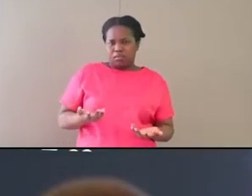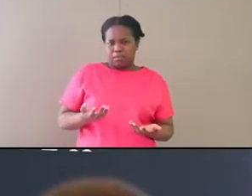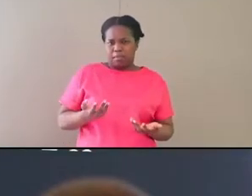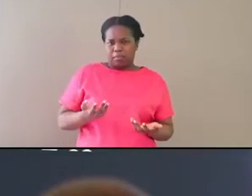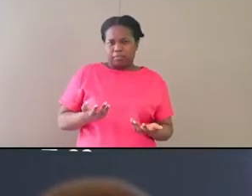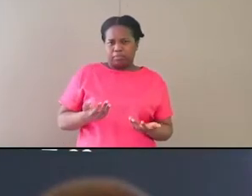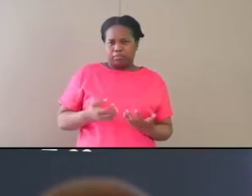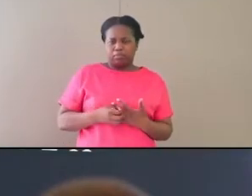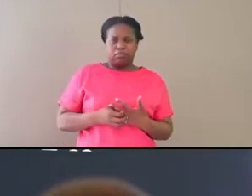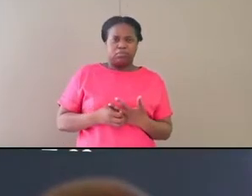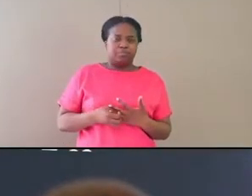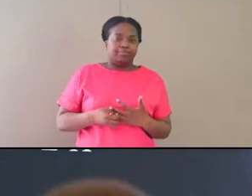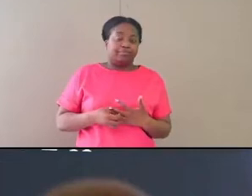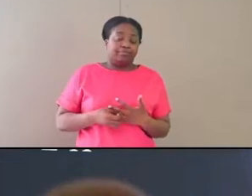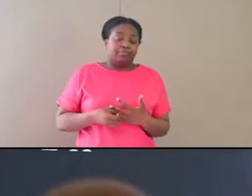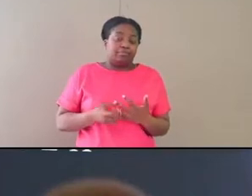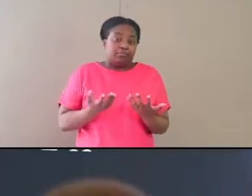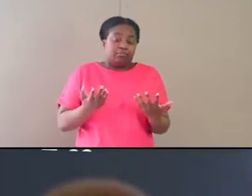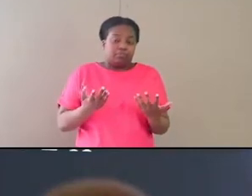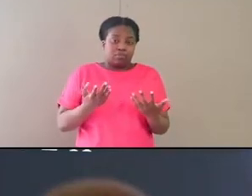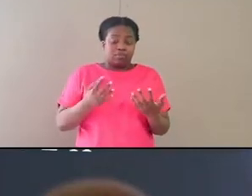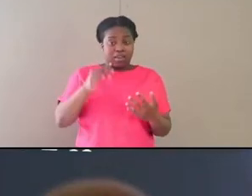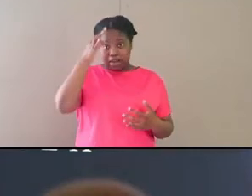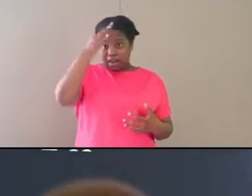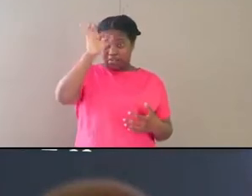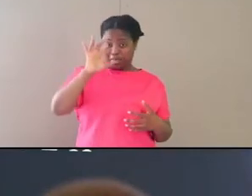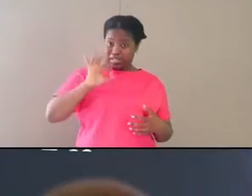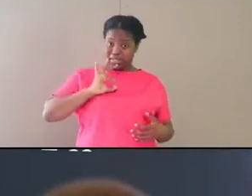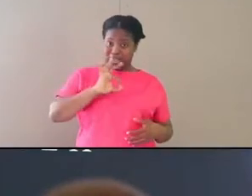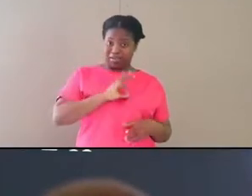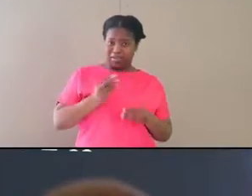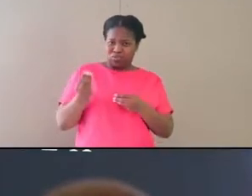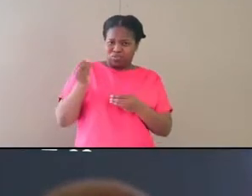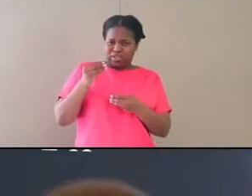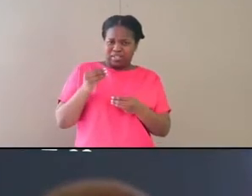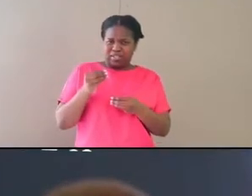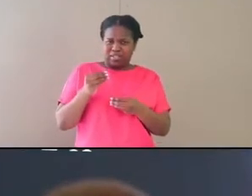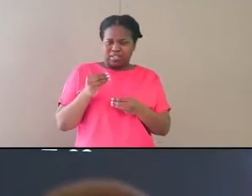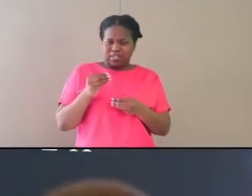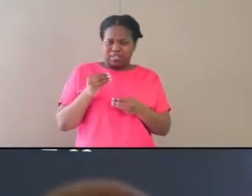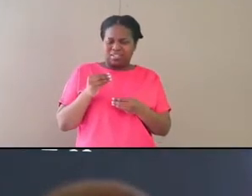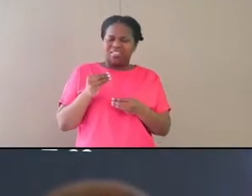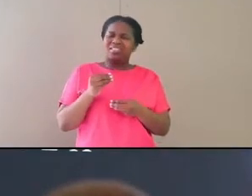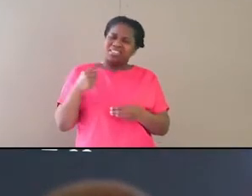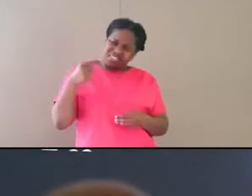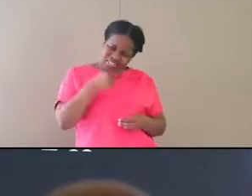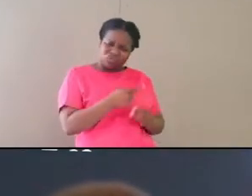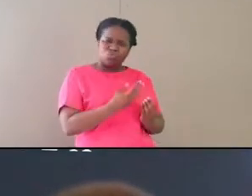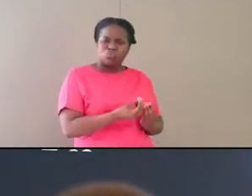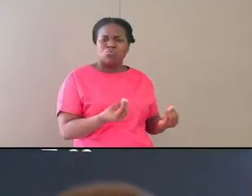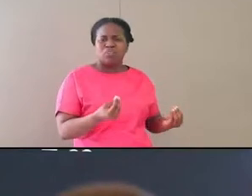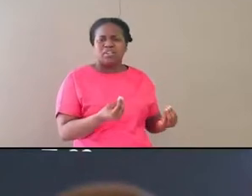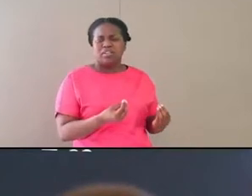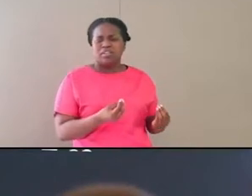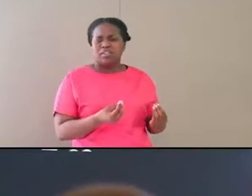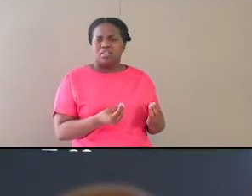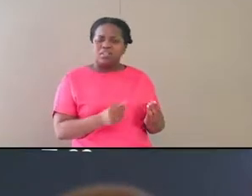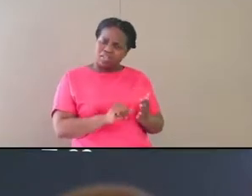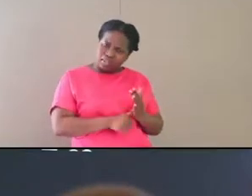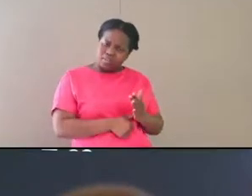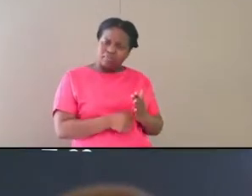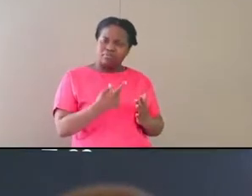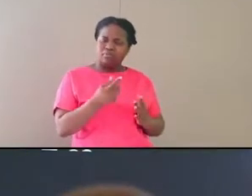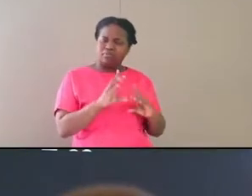know? If you were to ask me where would I want the money to go, I'd actually support. I'd say